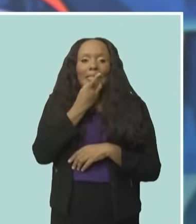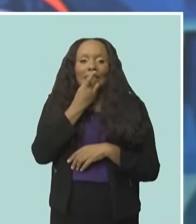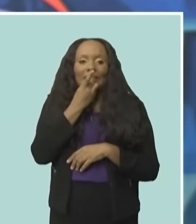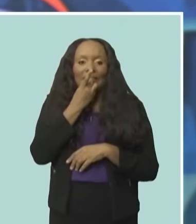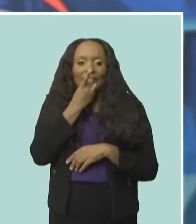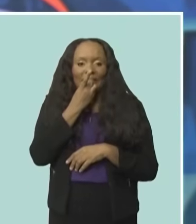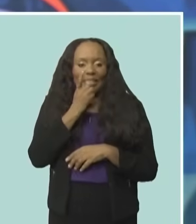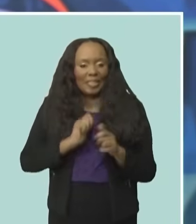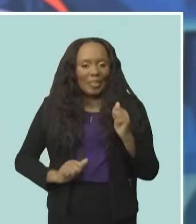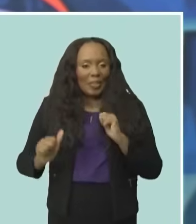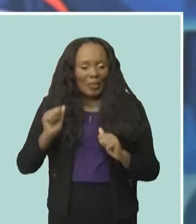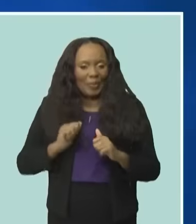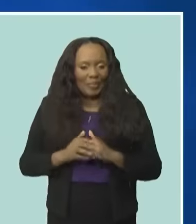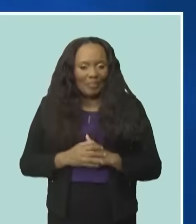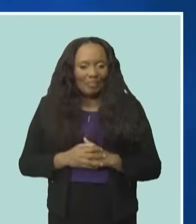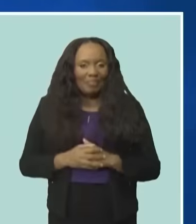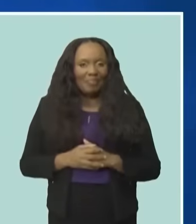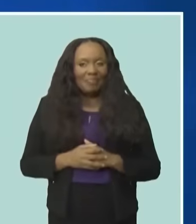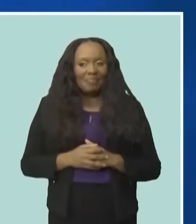that story.